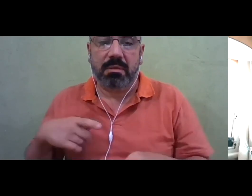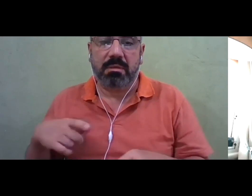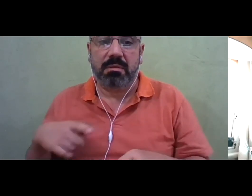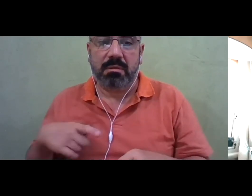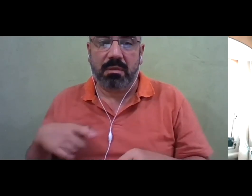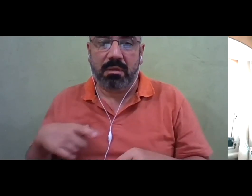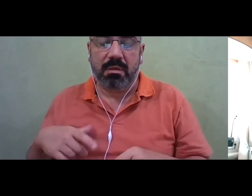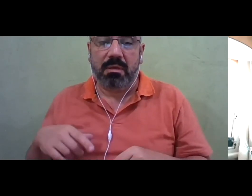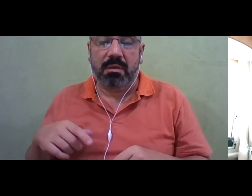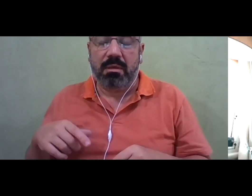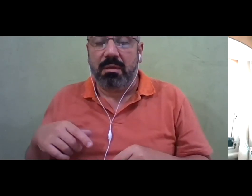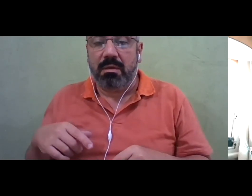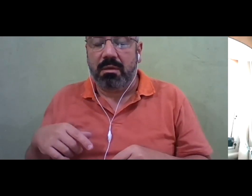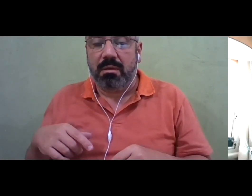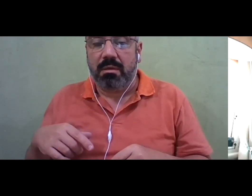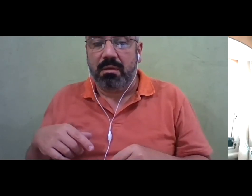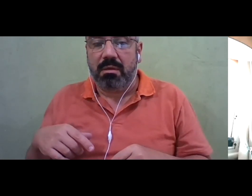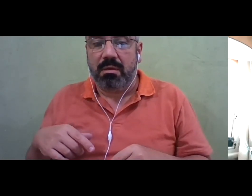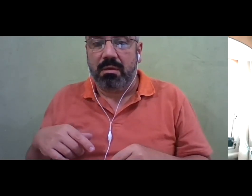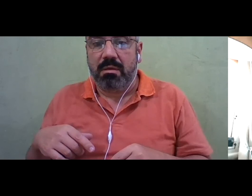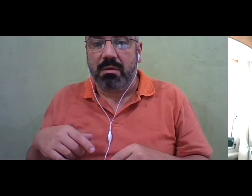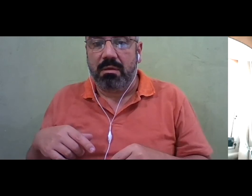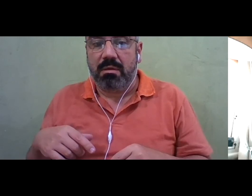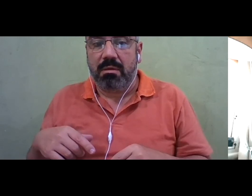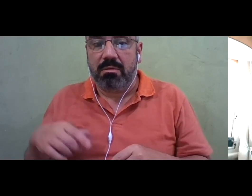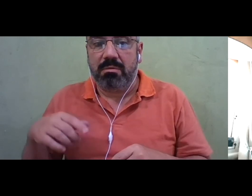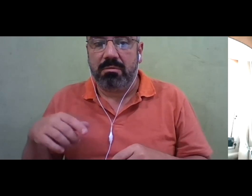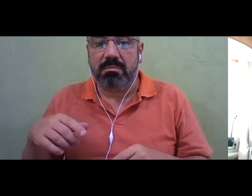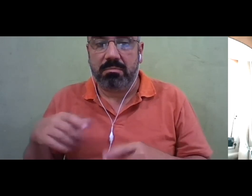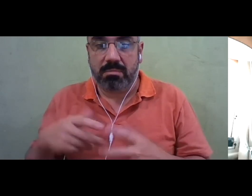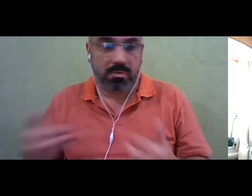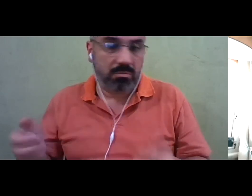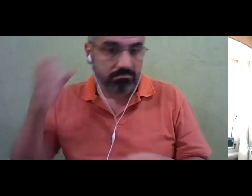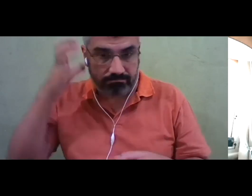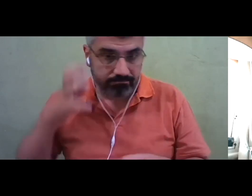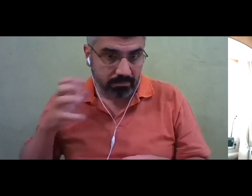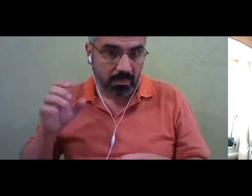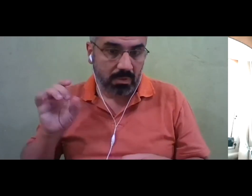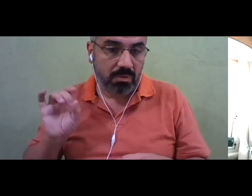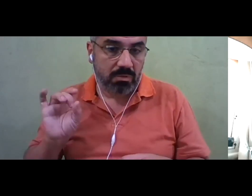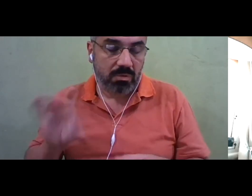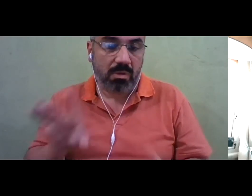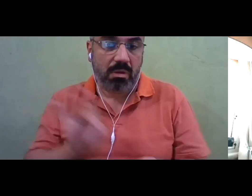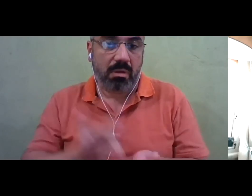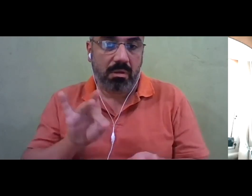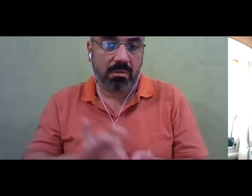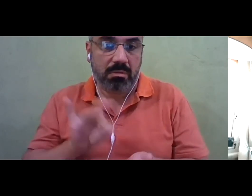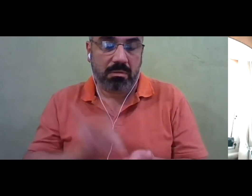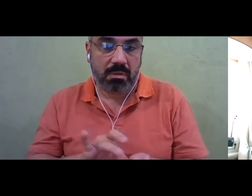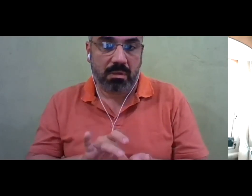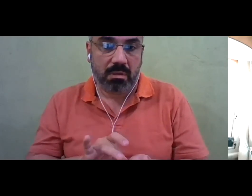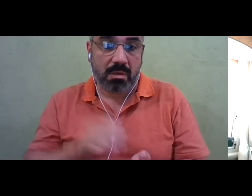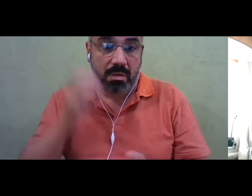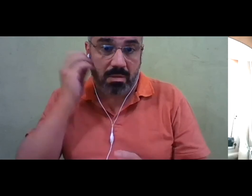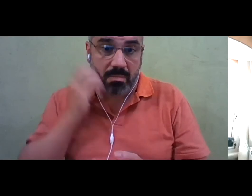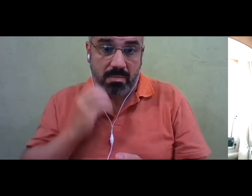thing. Marx didn't have a theory of labor. The theory of labor was Adam Smith. What Marx did is he critically